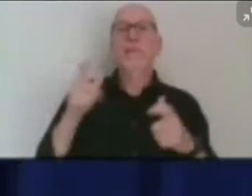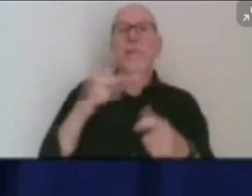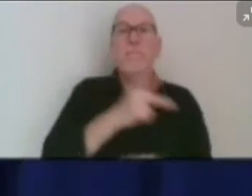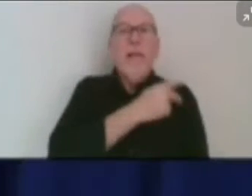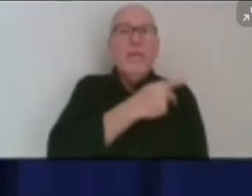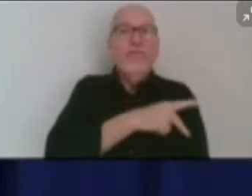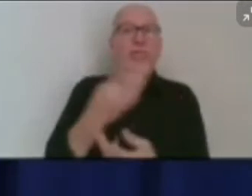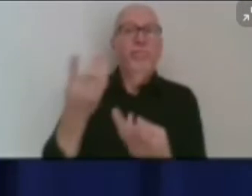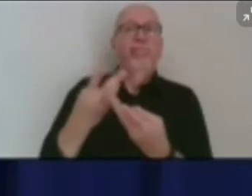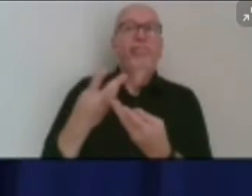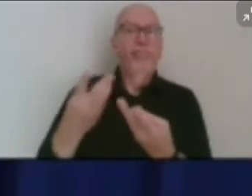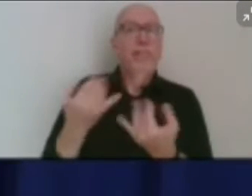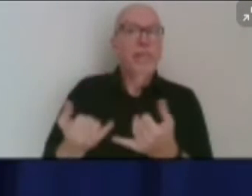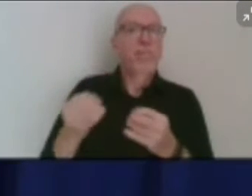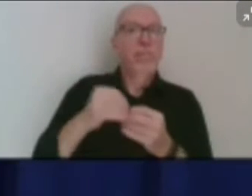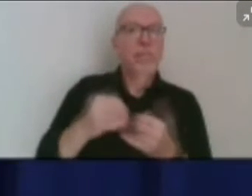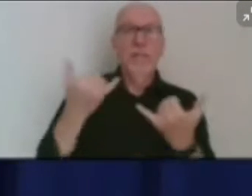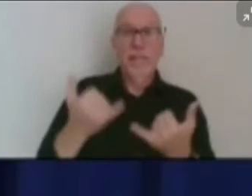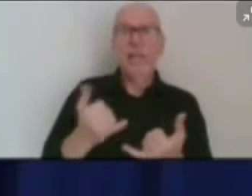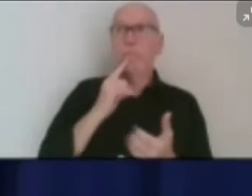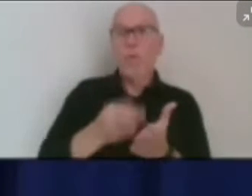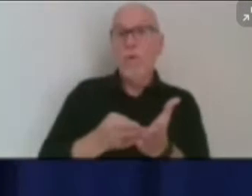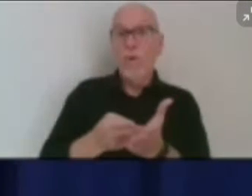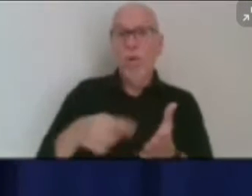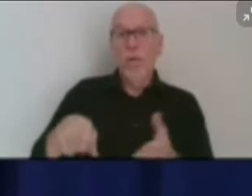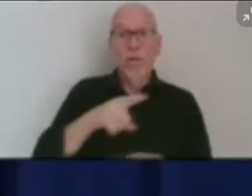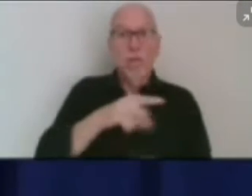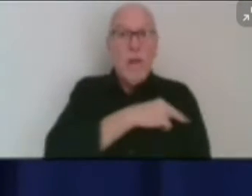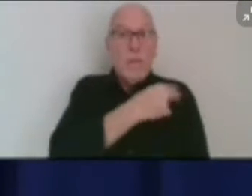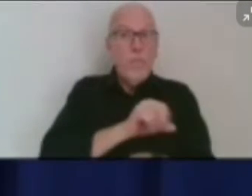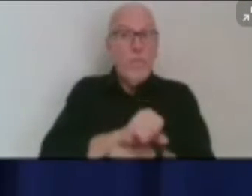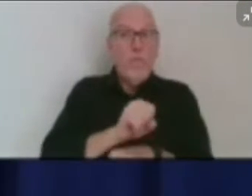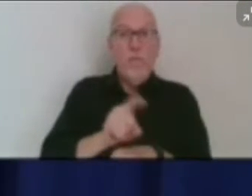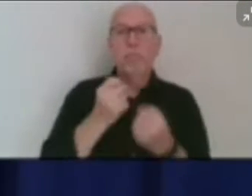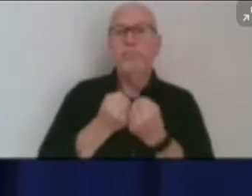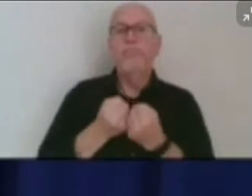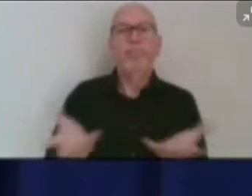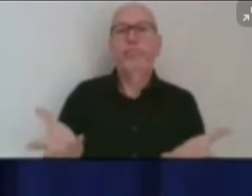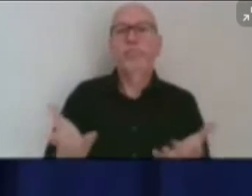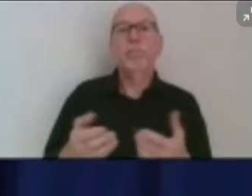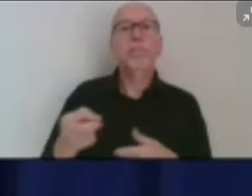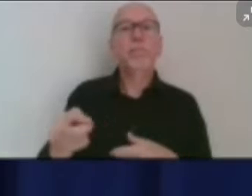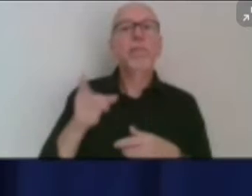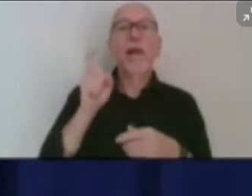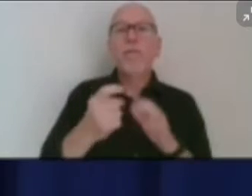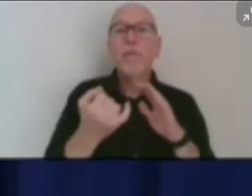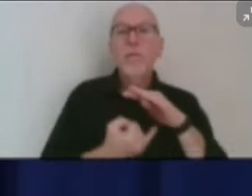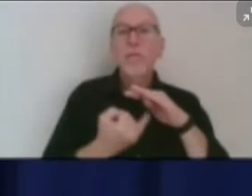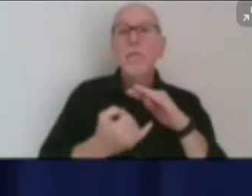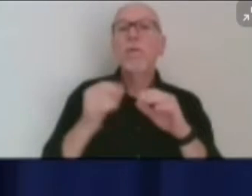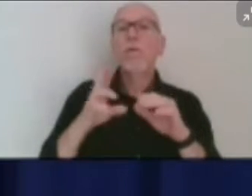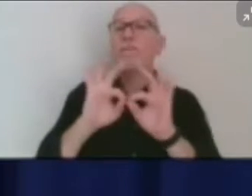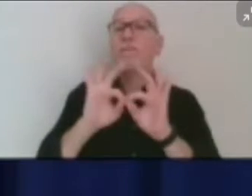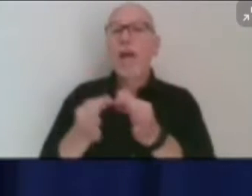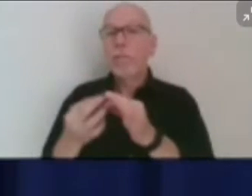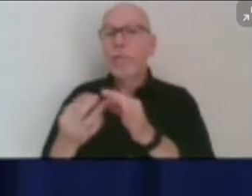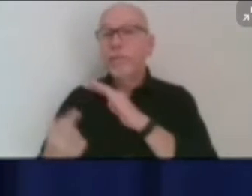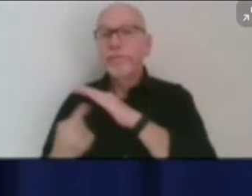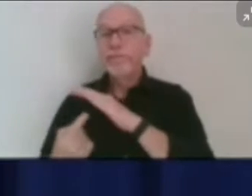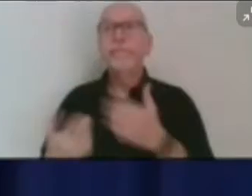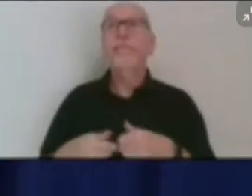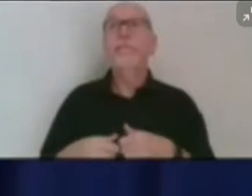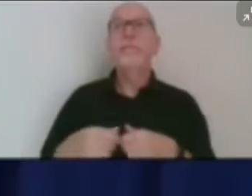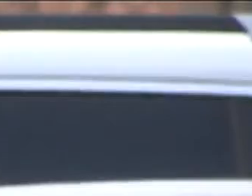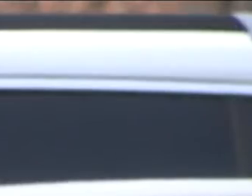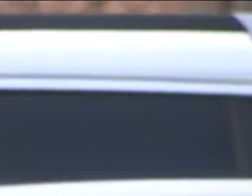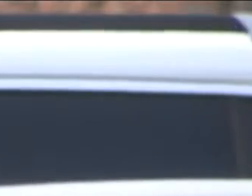workers. They are frankly exhausted. They're quarantined or in a family quarantine. They're juggling home issues just